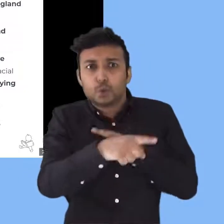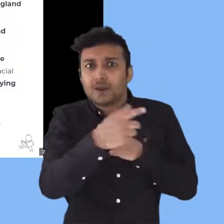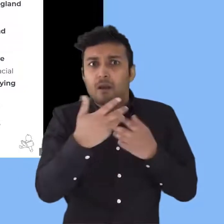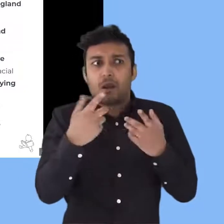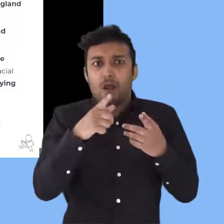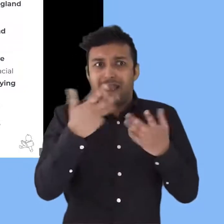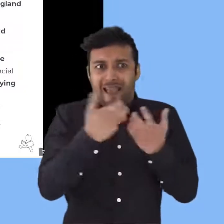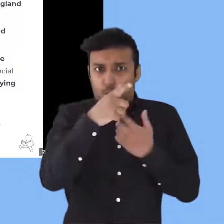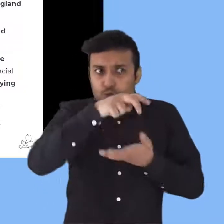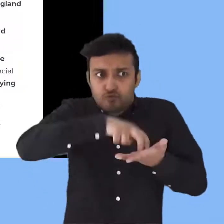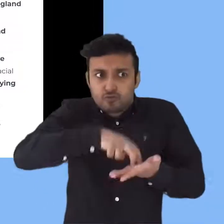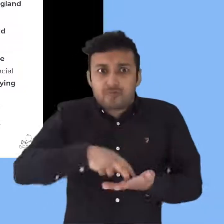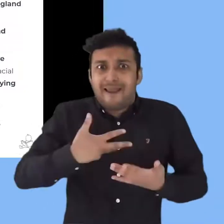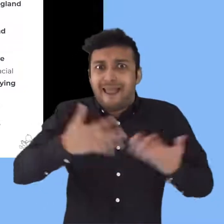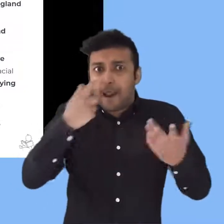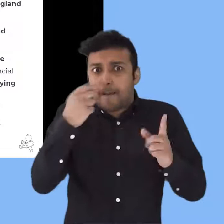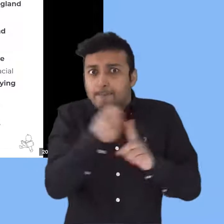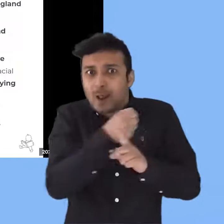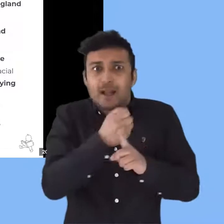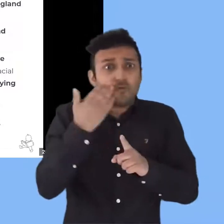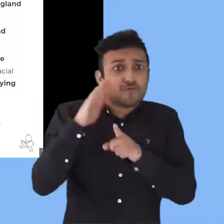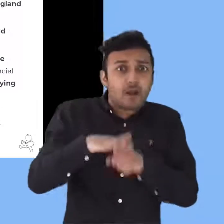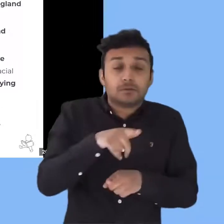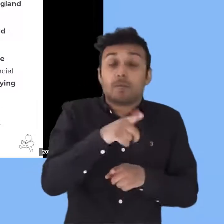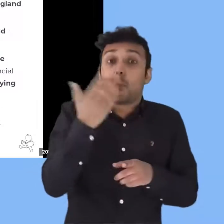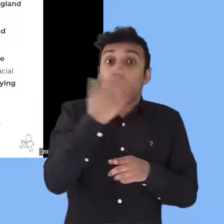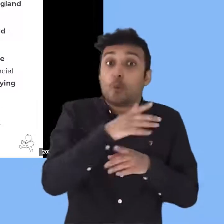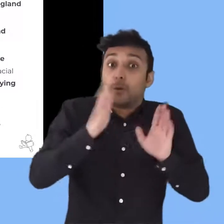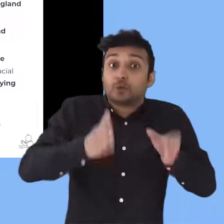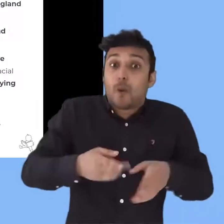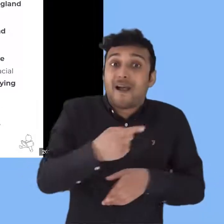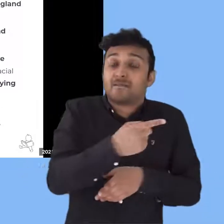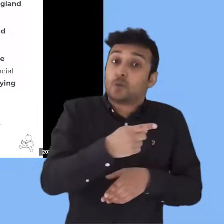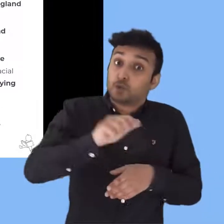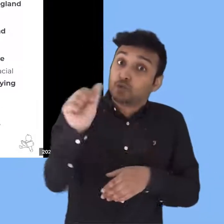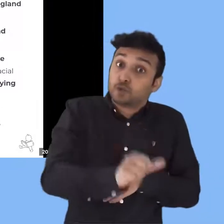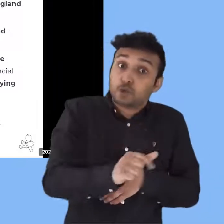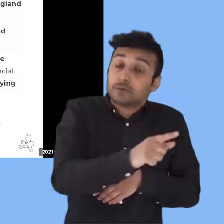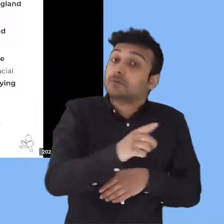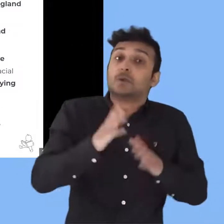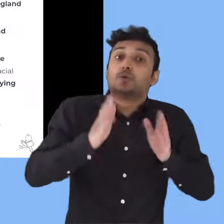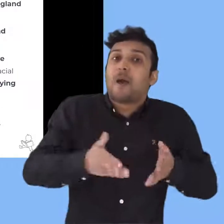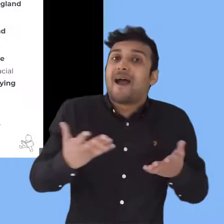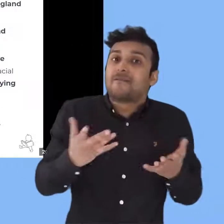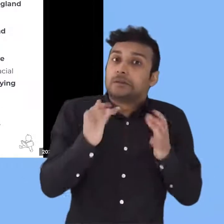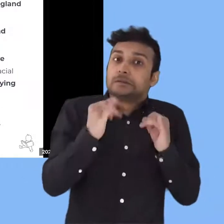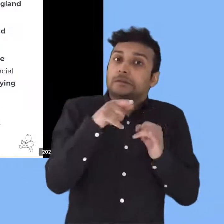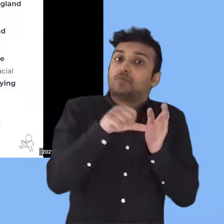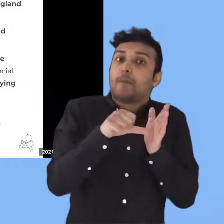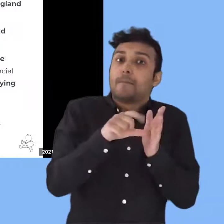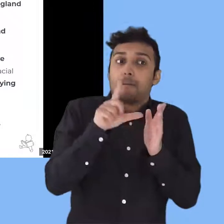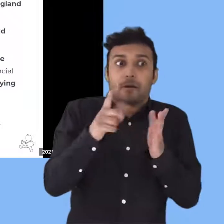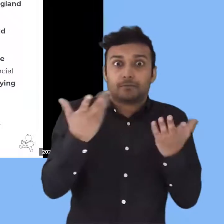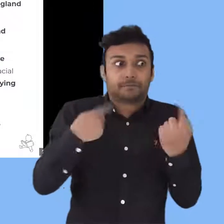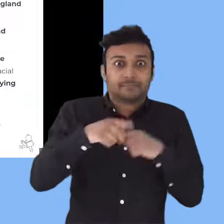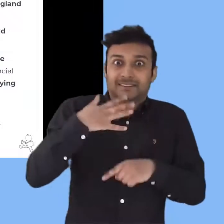these statistics. And if schools aren't bound to do it, they should still be doing it as a matter of duty. It's really, really important that we have evidence